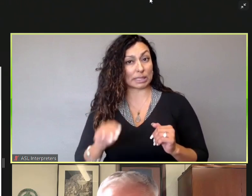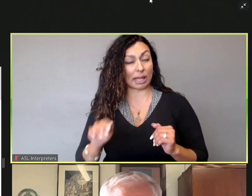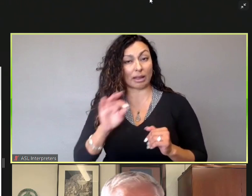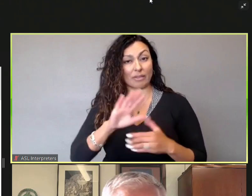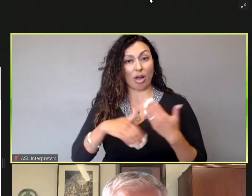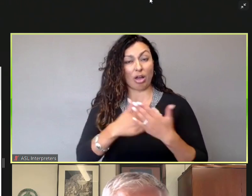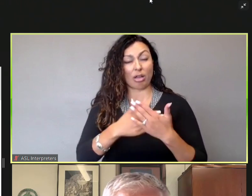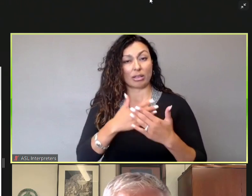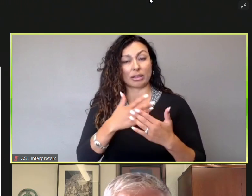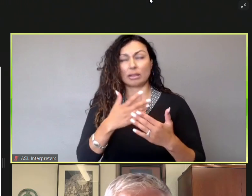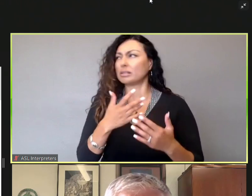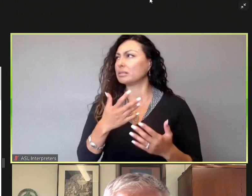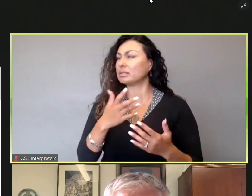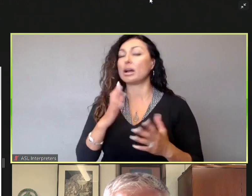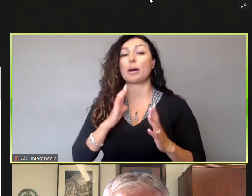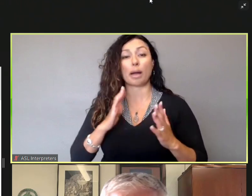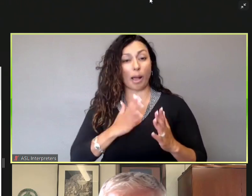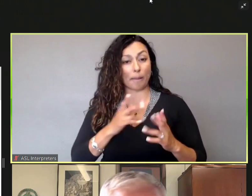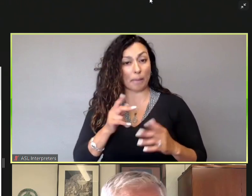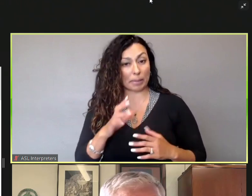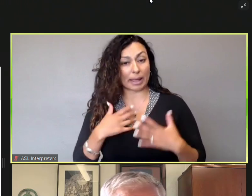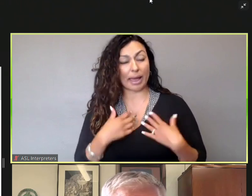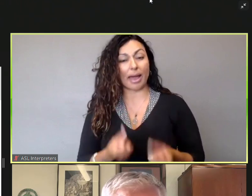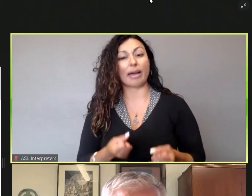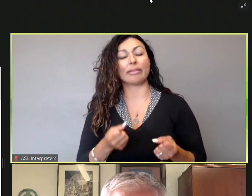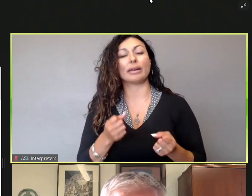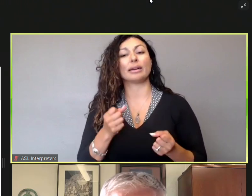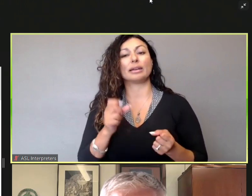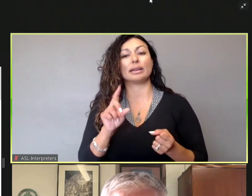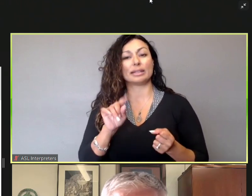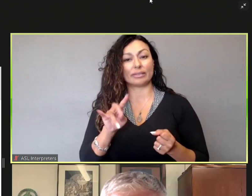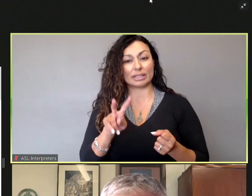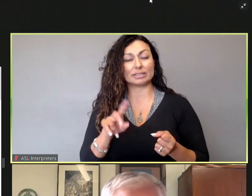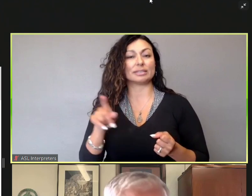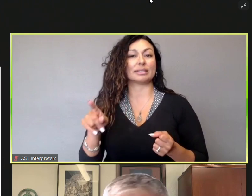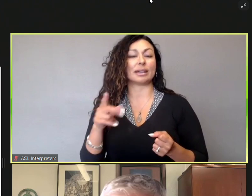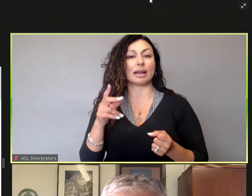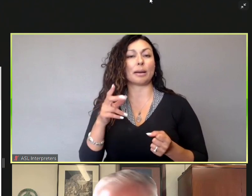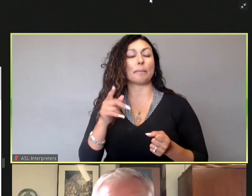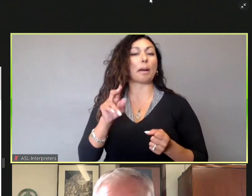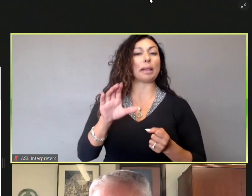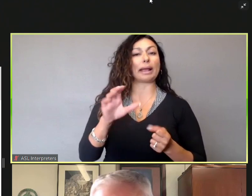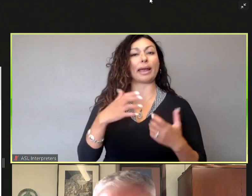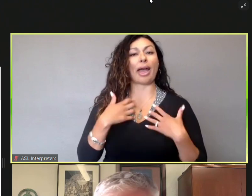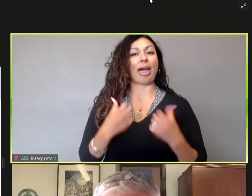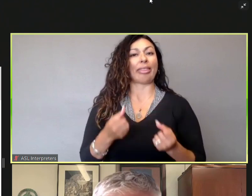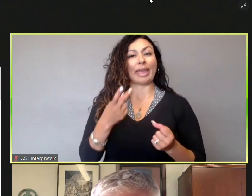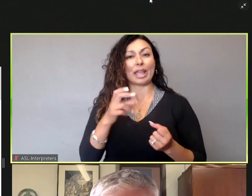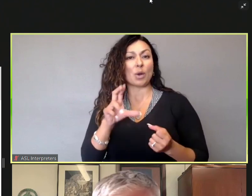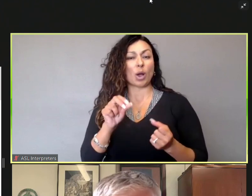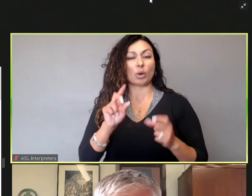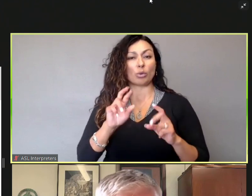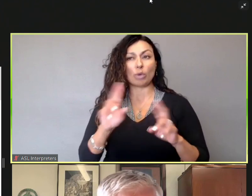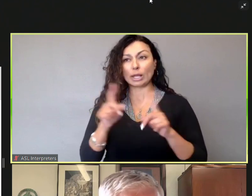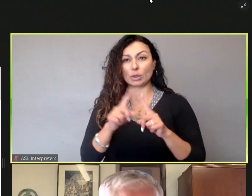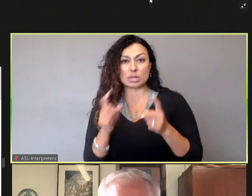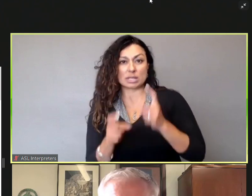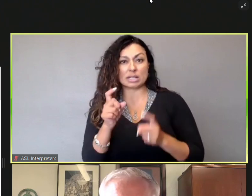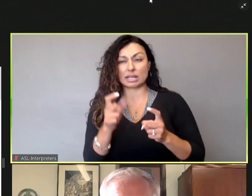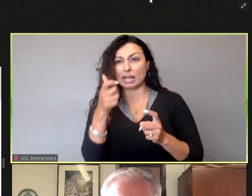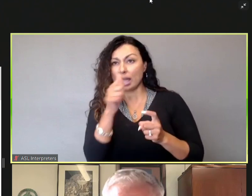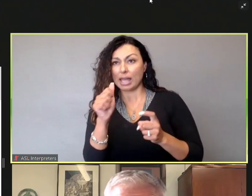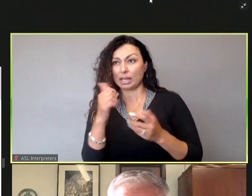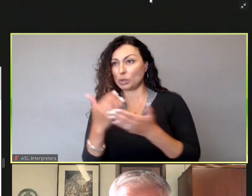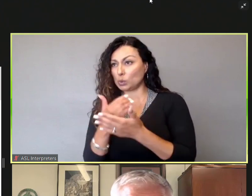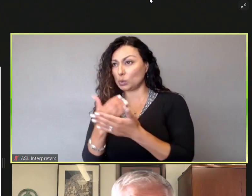vaccines. Our public health division, stalwart public health heroes, ready to adapt to any new permutation